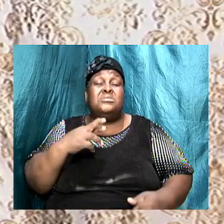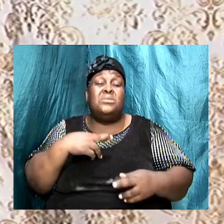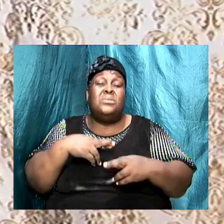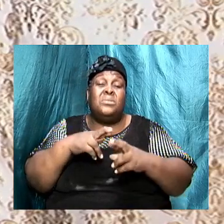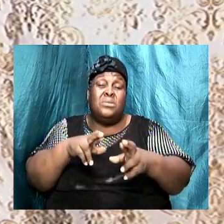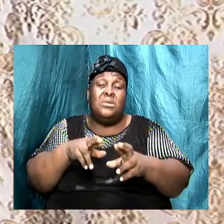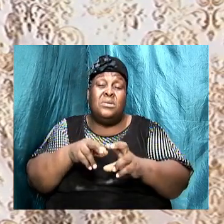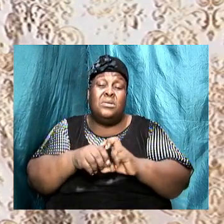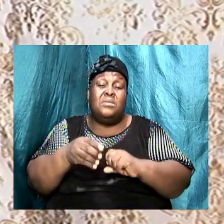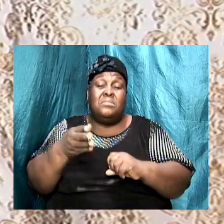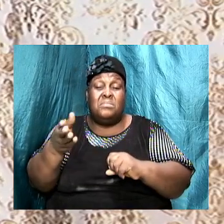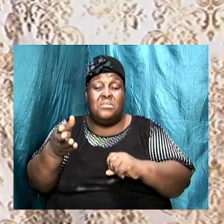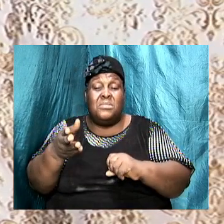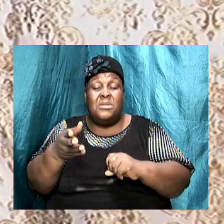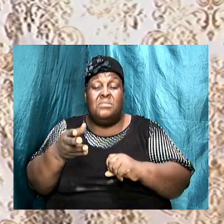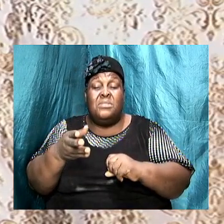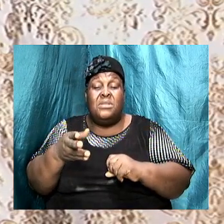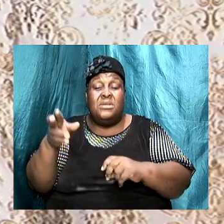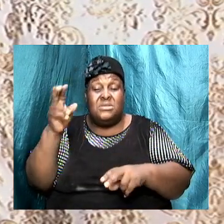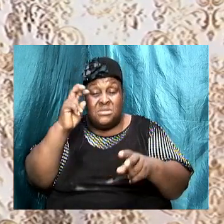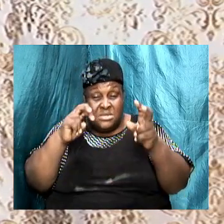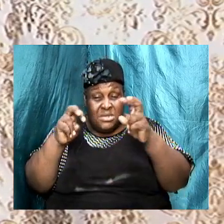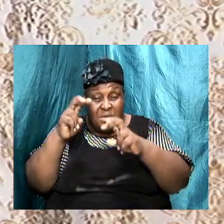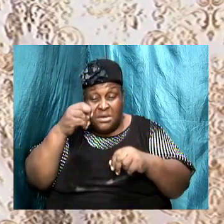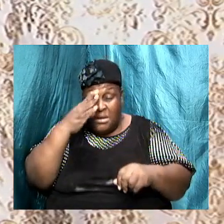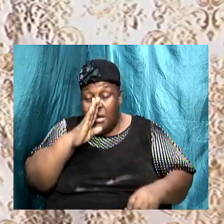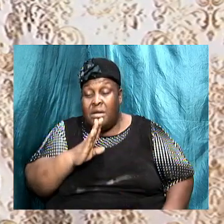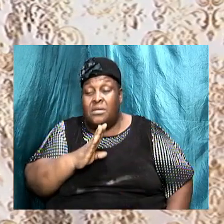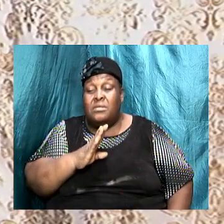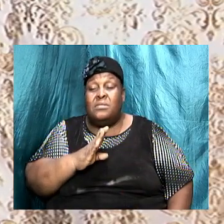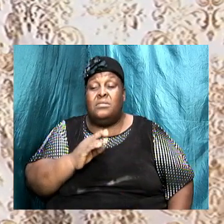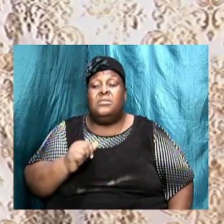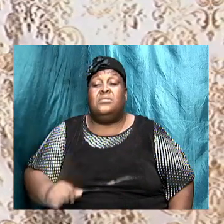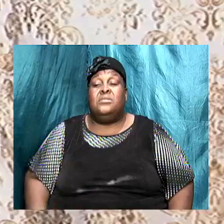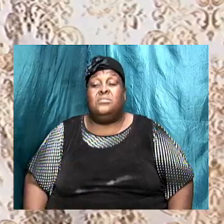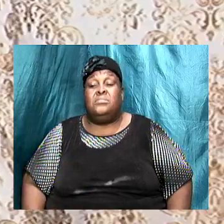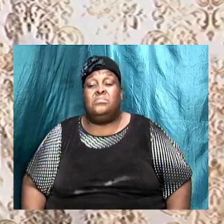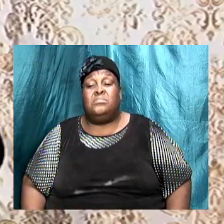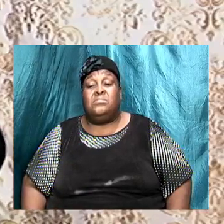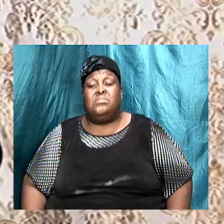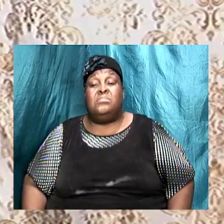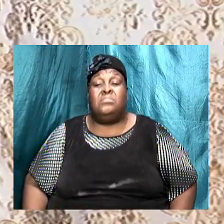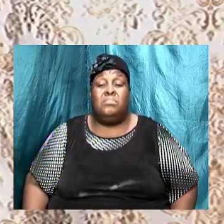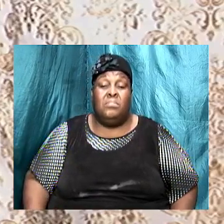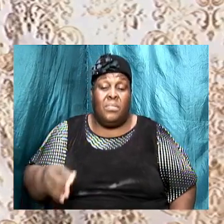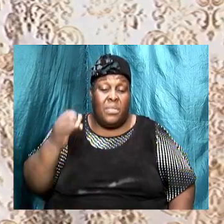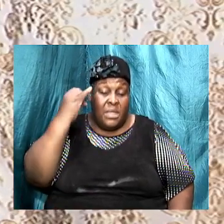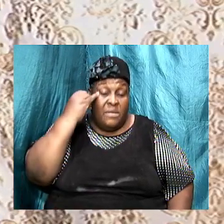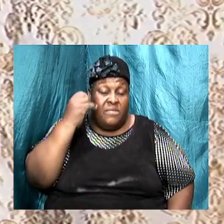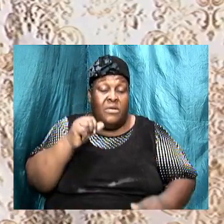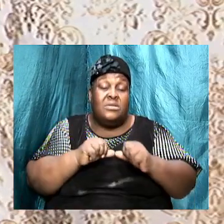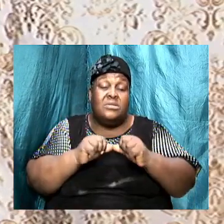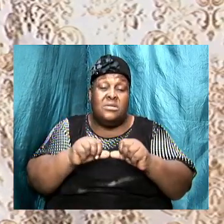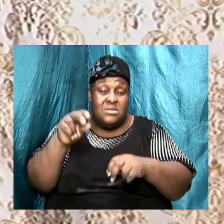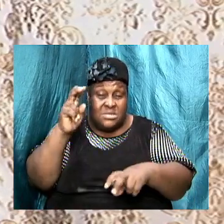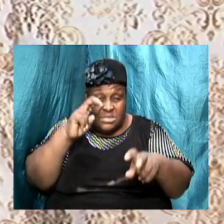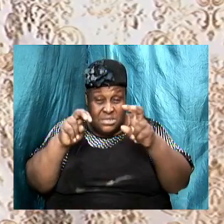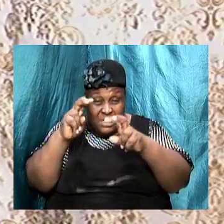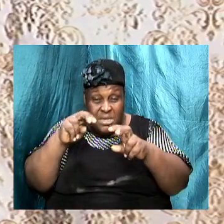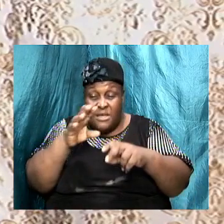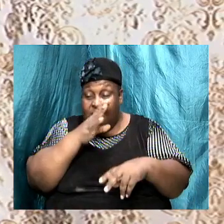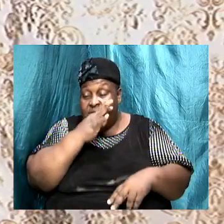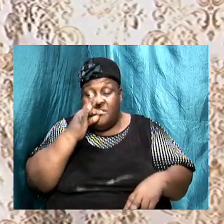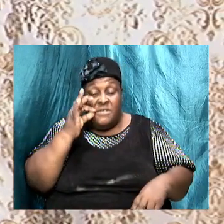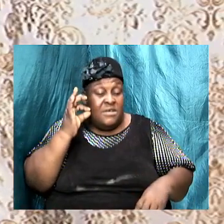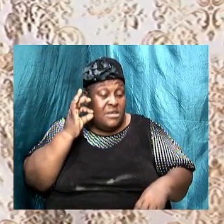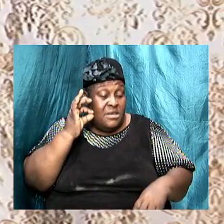him, and I like how the Holy Ghost prompted me a while ago to talk about prayer. If we continue to seek him, continue to